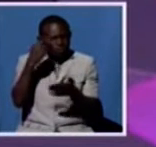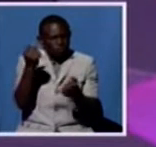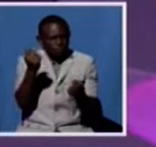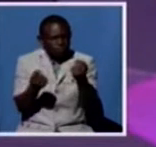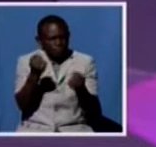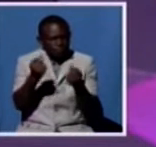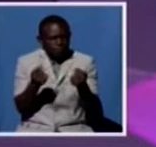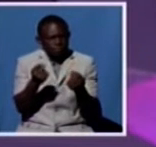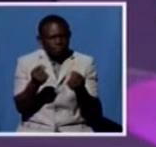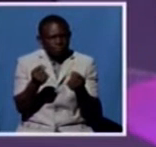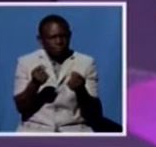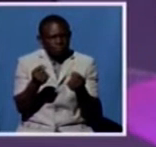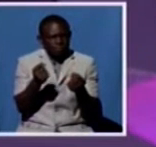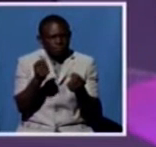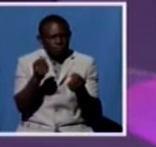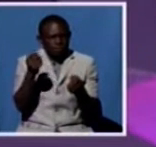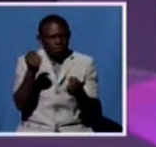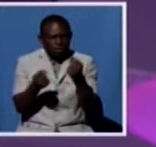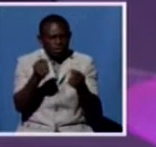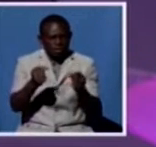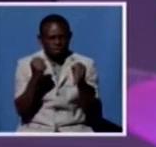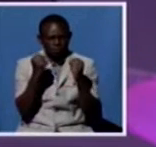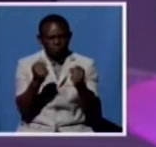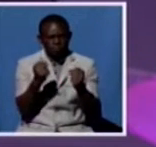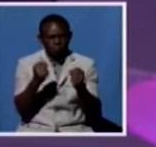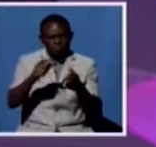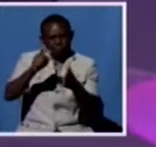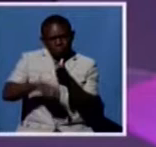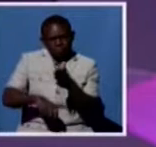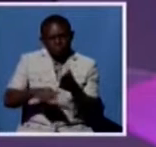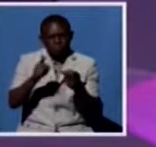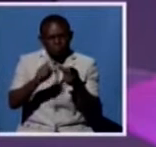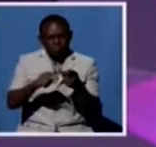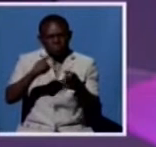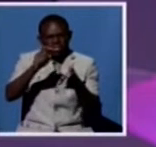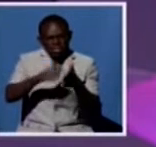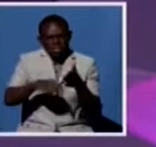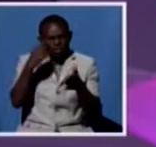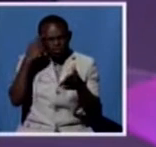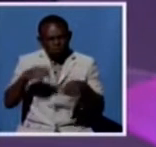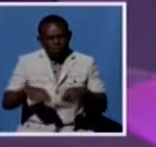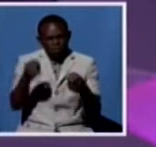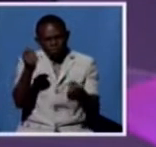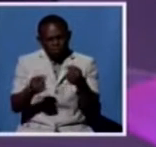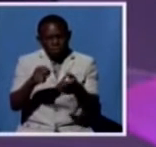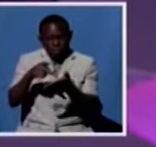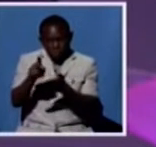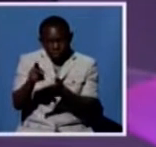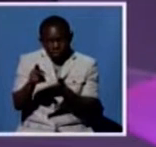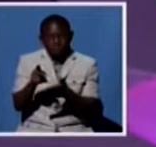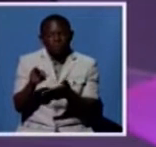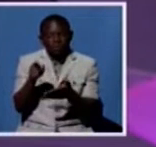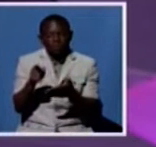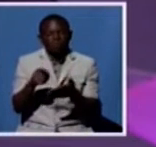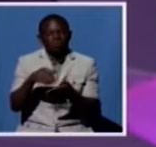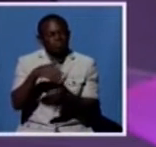and fitness fees, all that money comes into the basket. So those are a part of the road user charges.